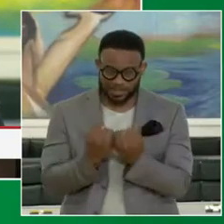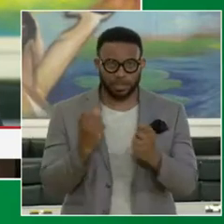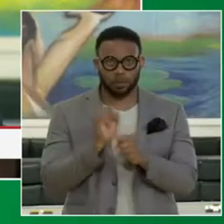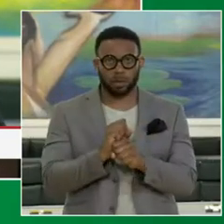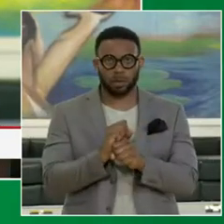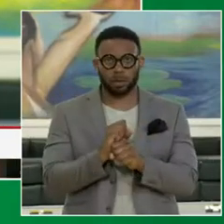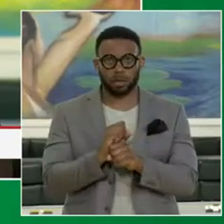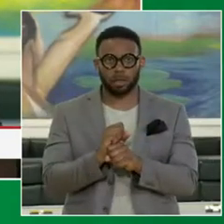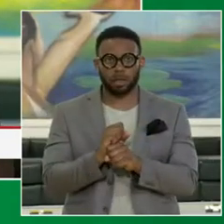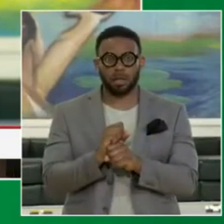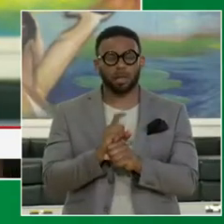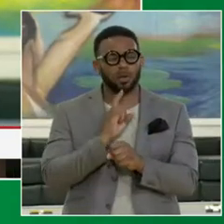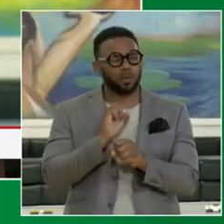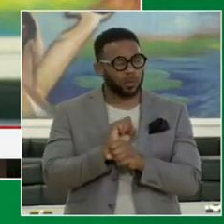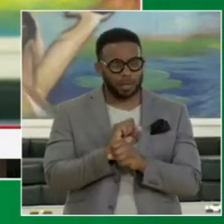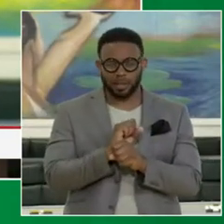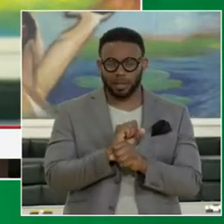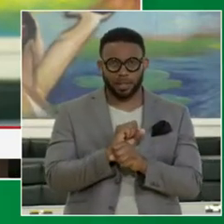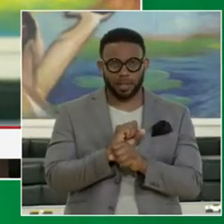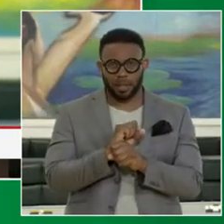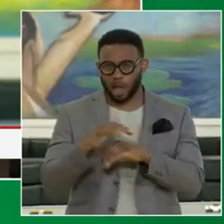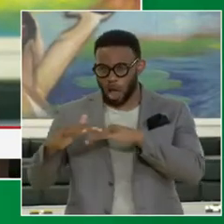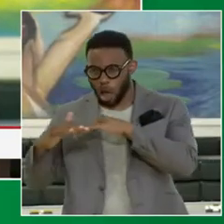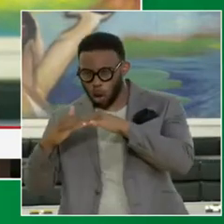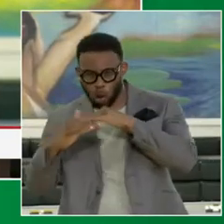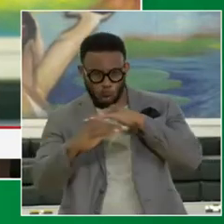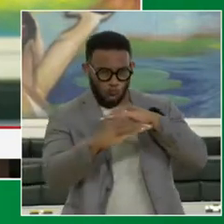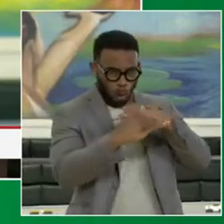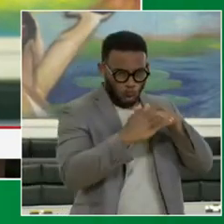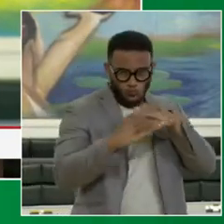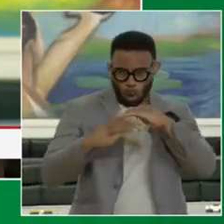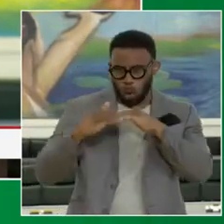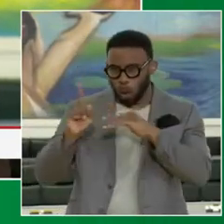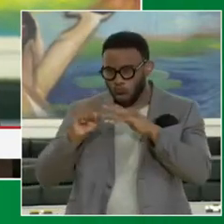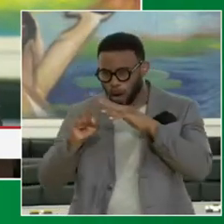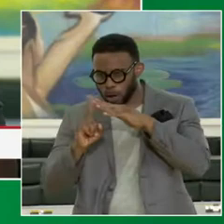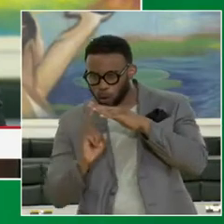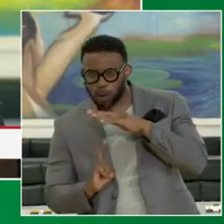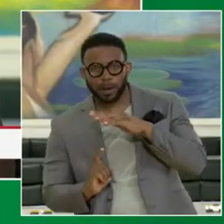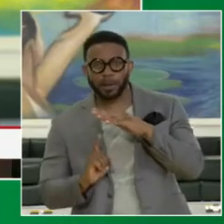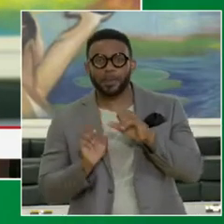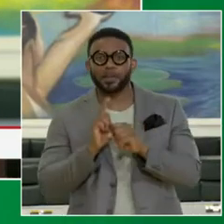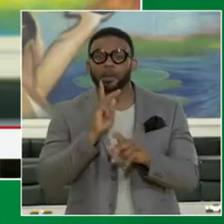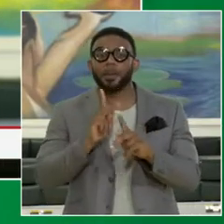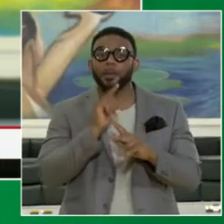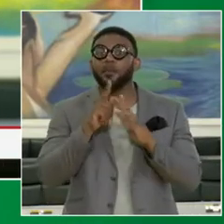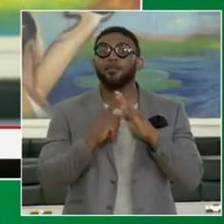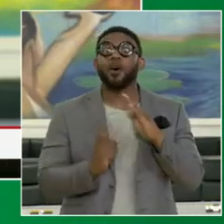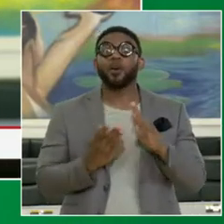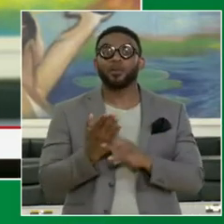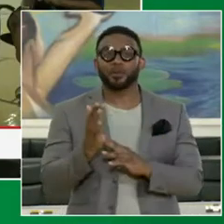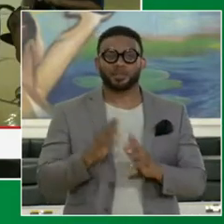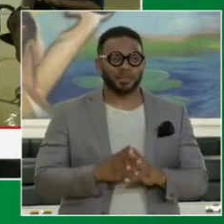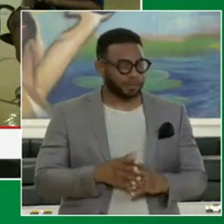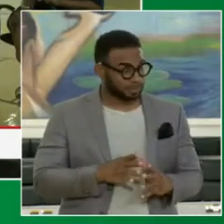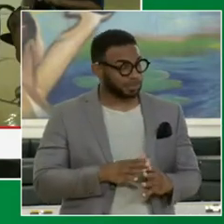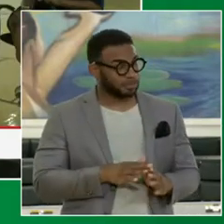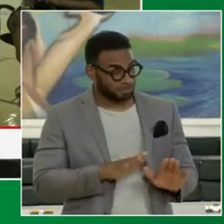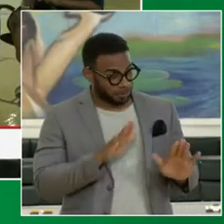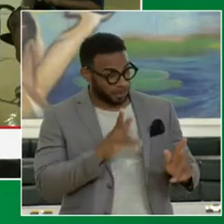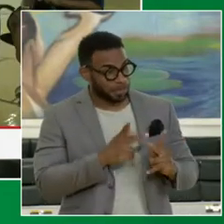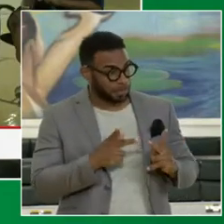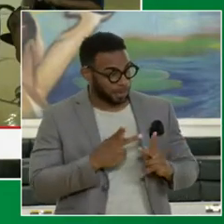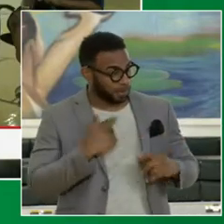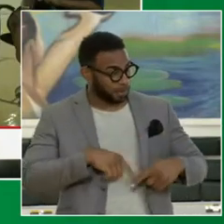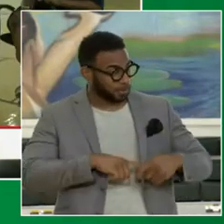around all of that, really closing up where those cracks may be and ensuring that we don't have folks that fall through them. And I think that's a great